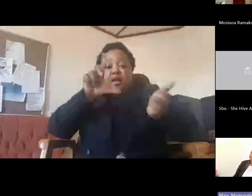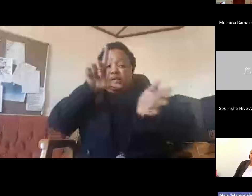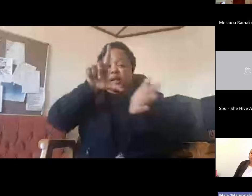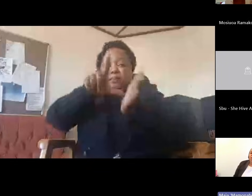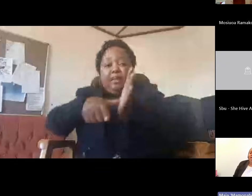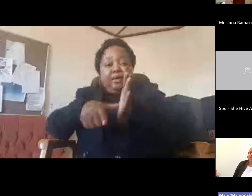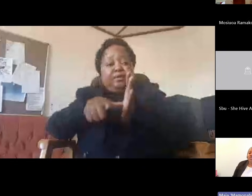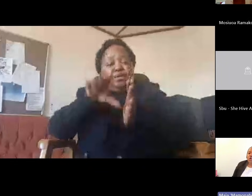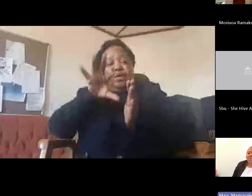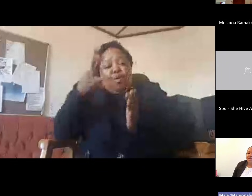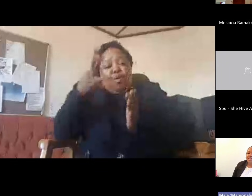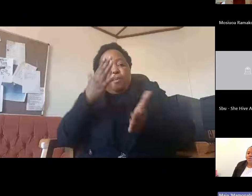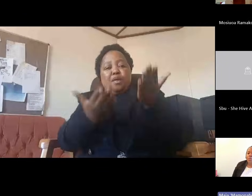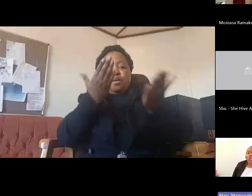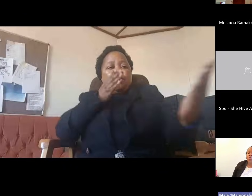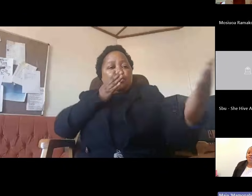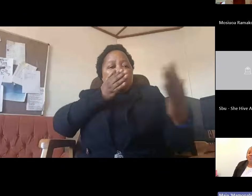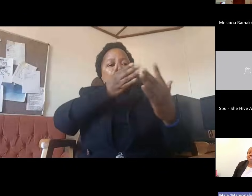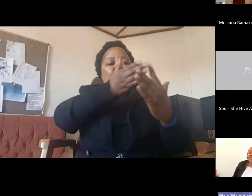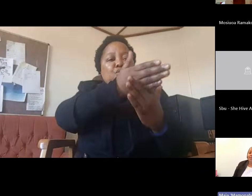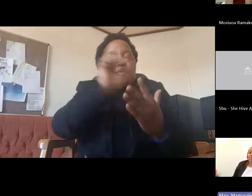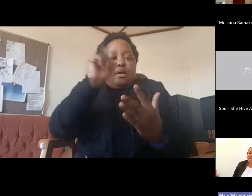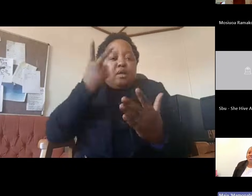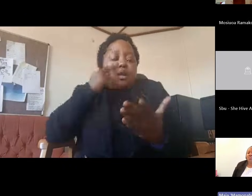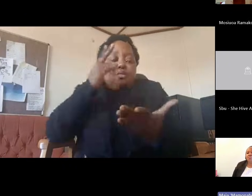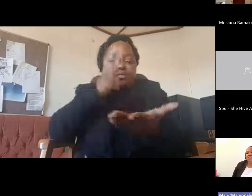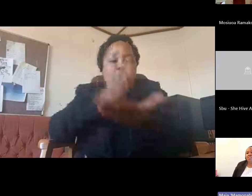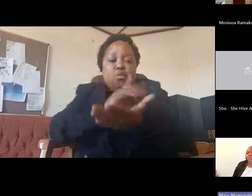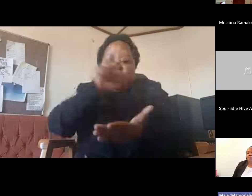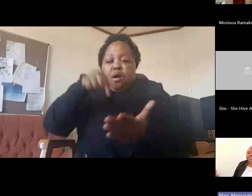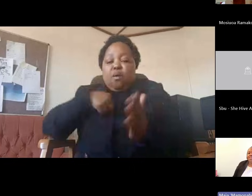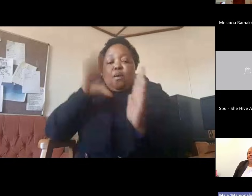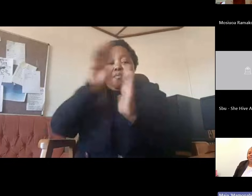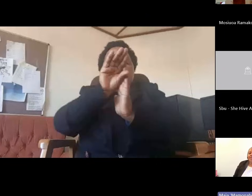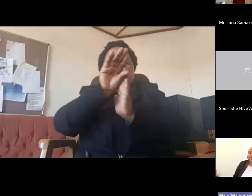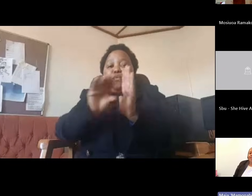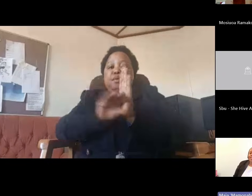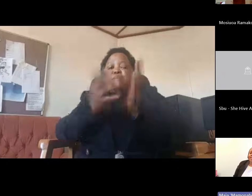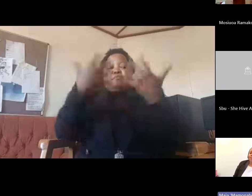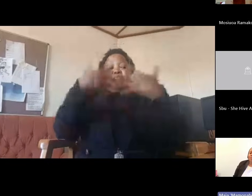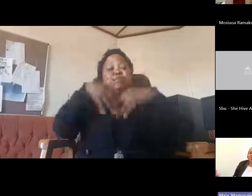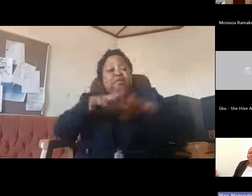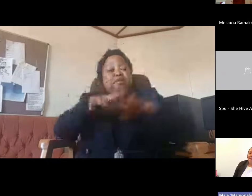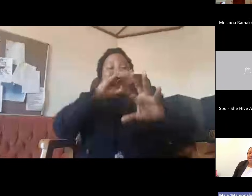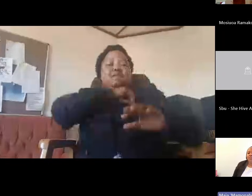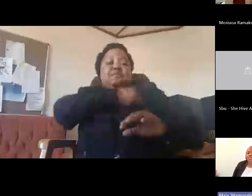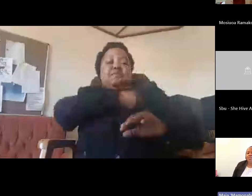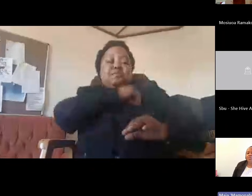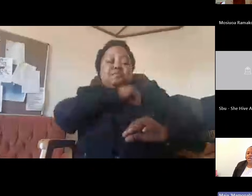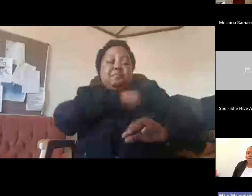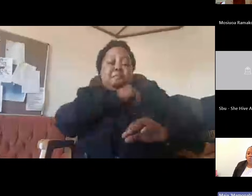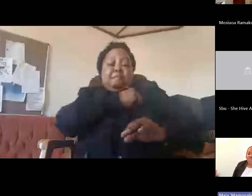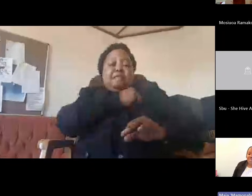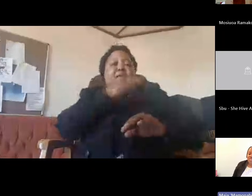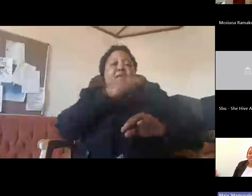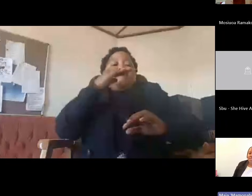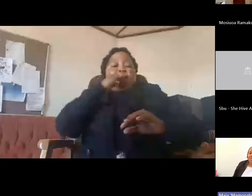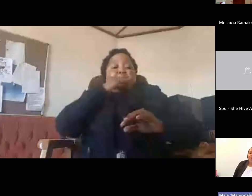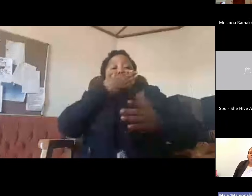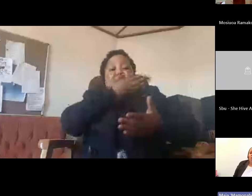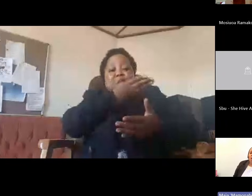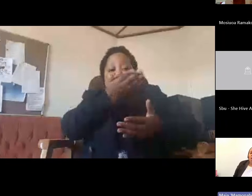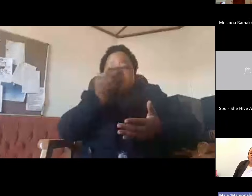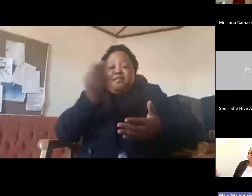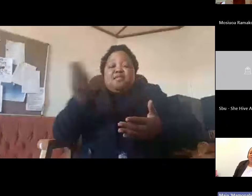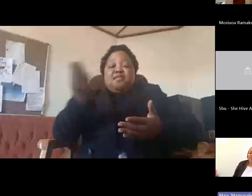is through ensuring that our programs mainstream disability, they provide reasonable